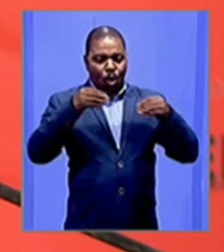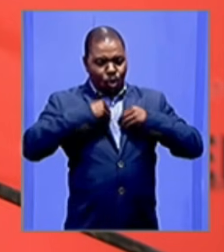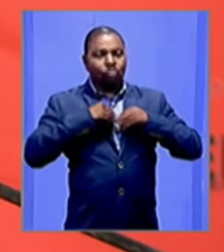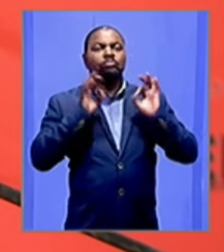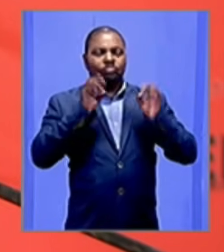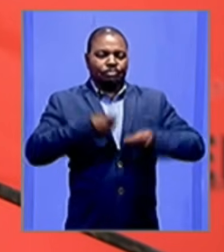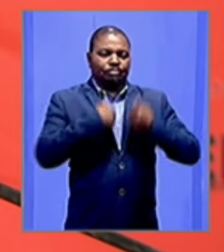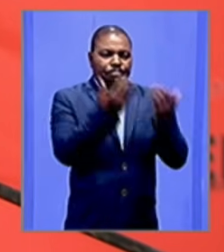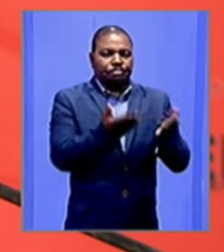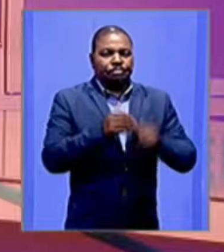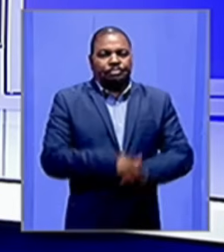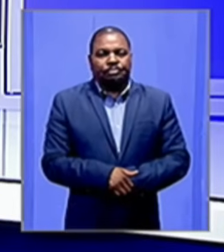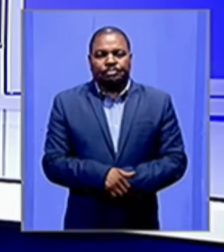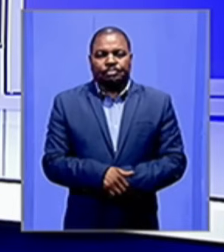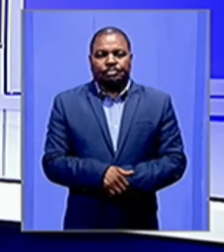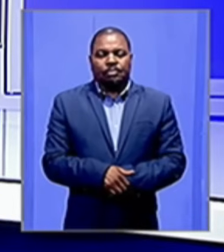owners.